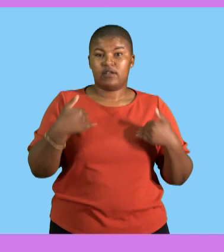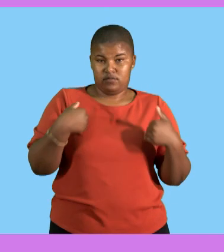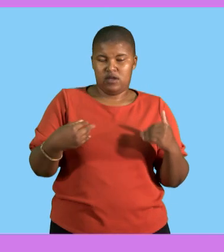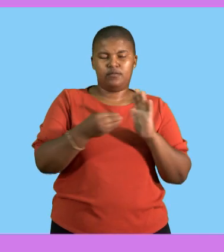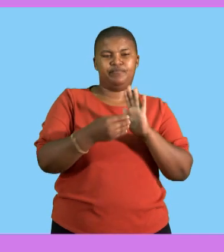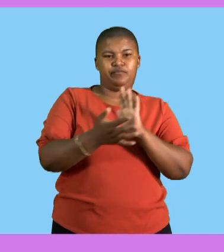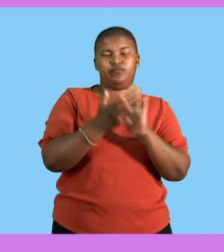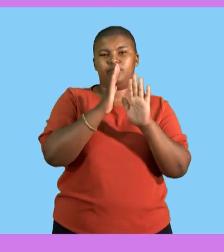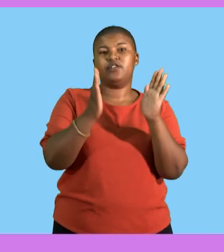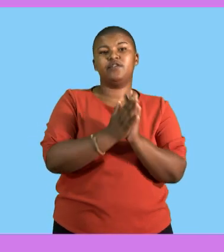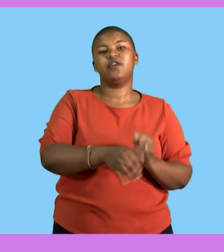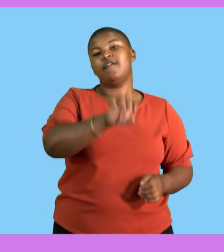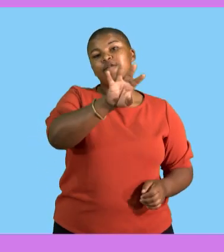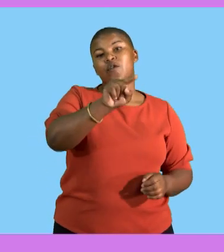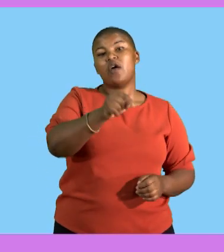4,100,